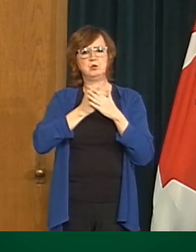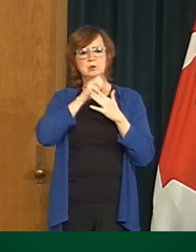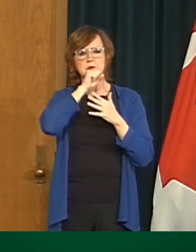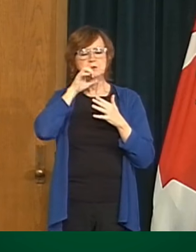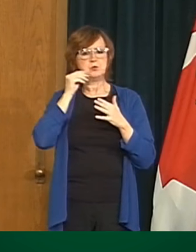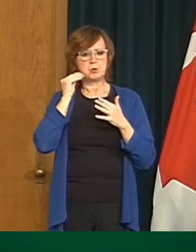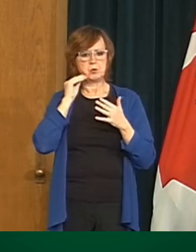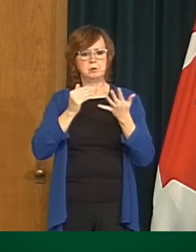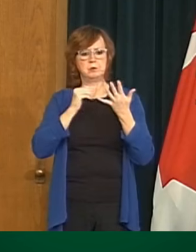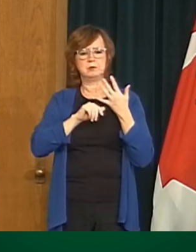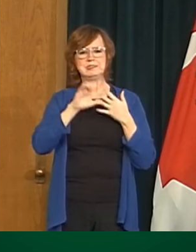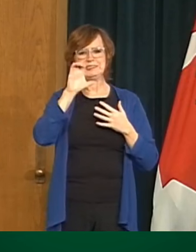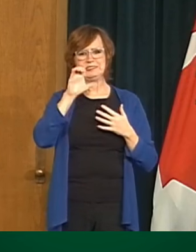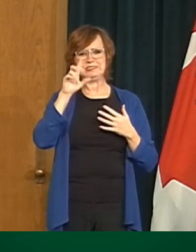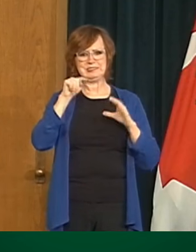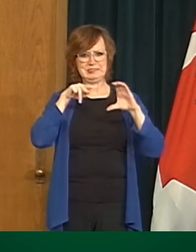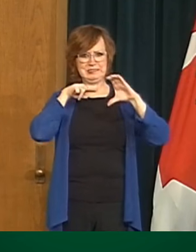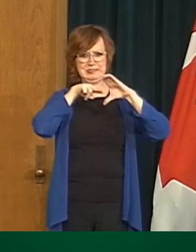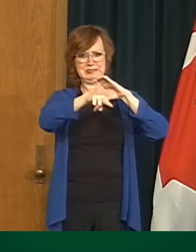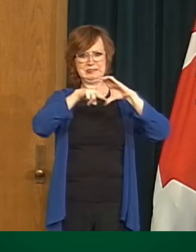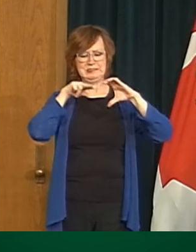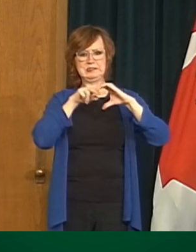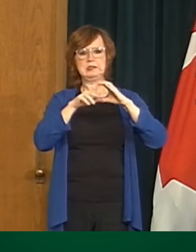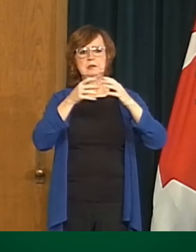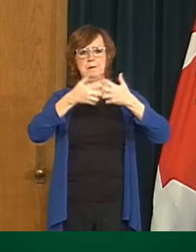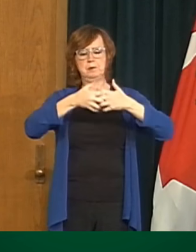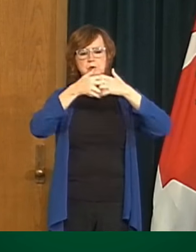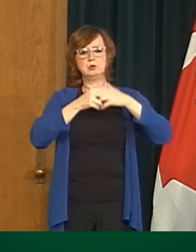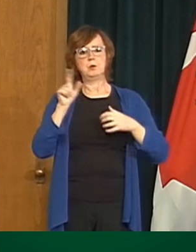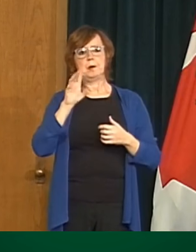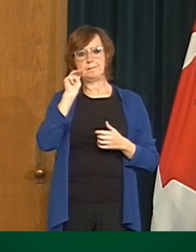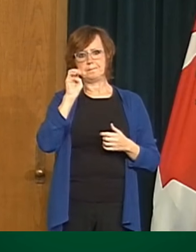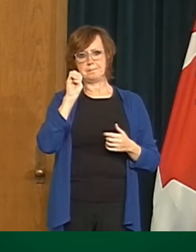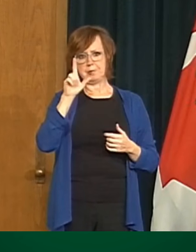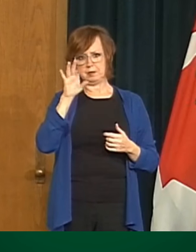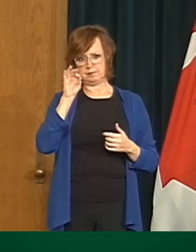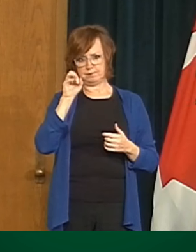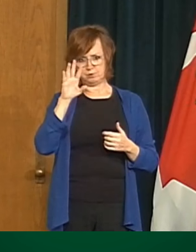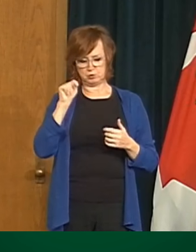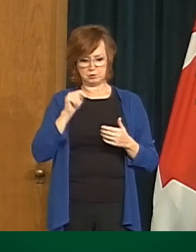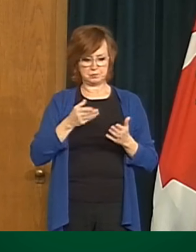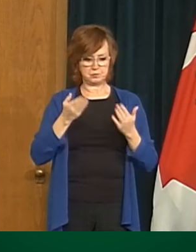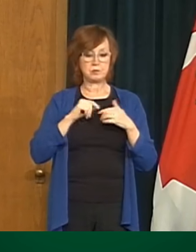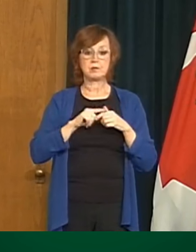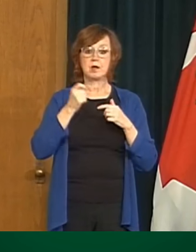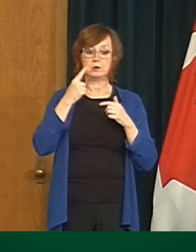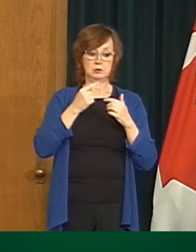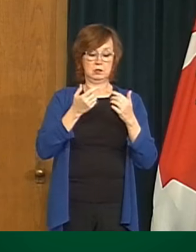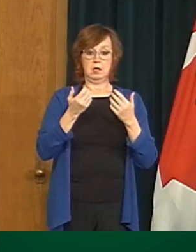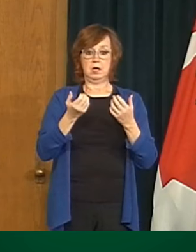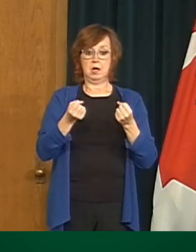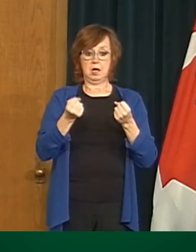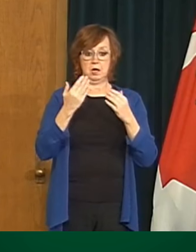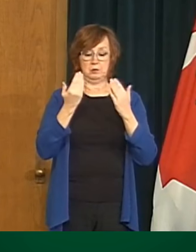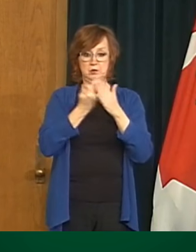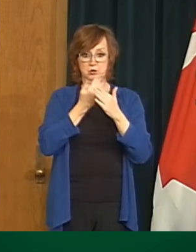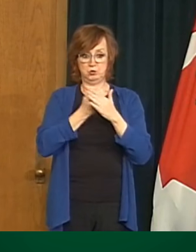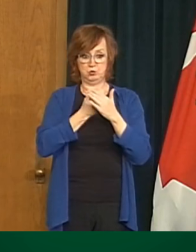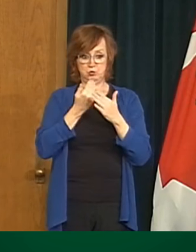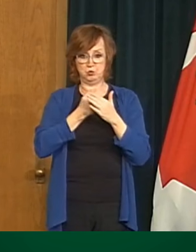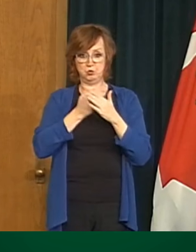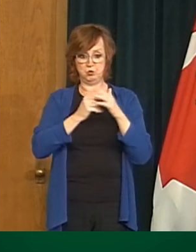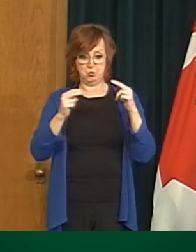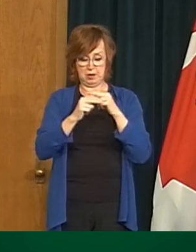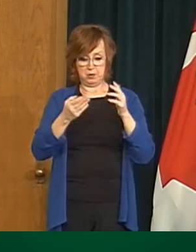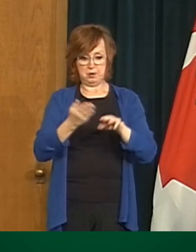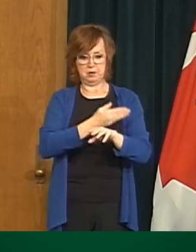scan in Melfort. It included 1,000 kilometers of highway improvements and 24 new sets of passing lanes, as